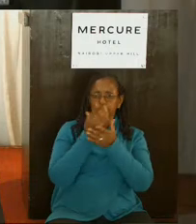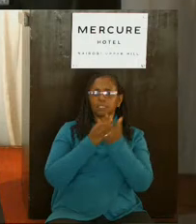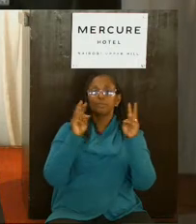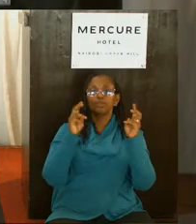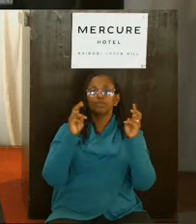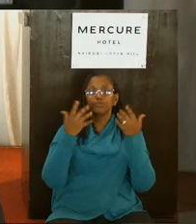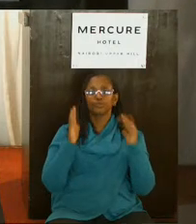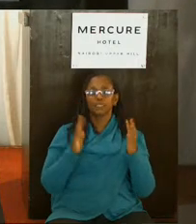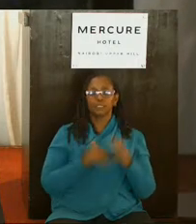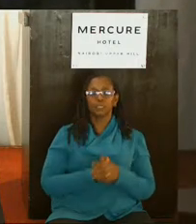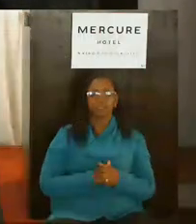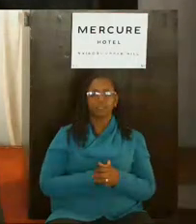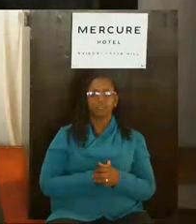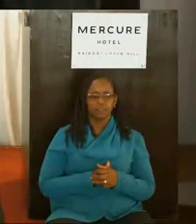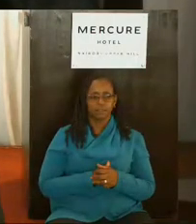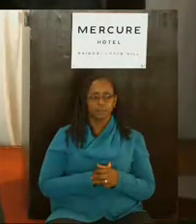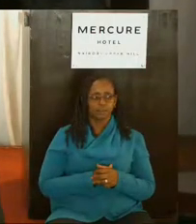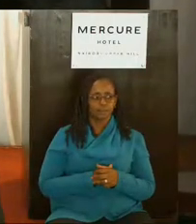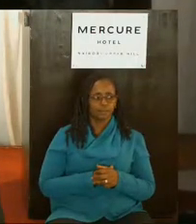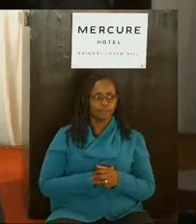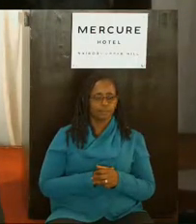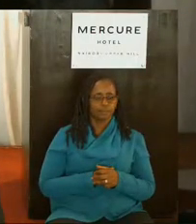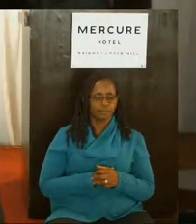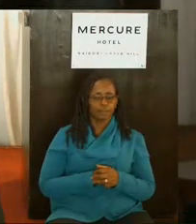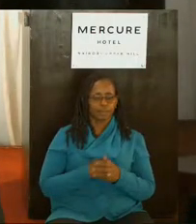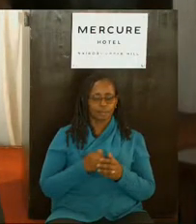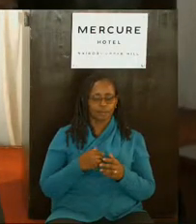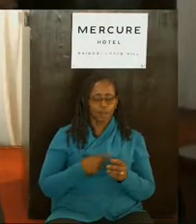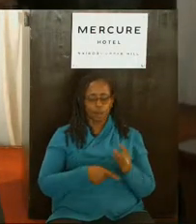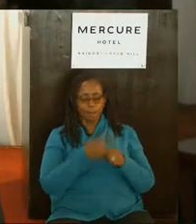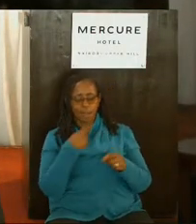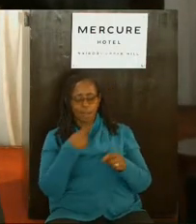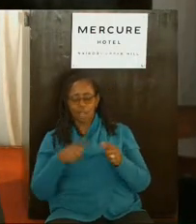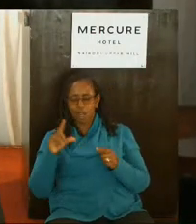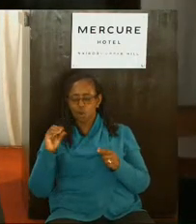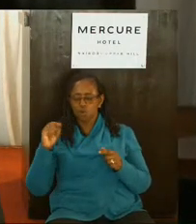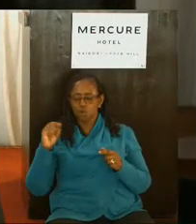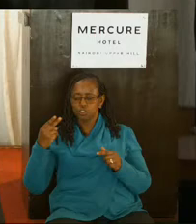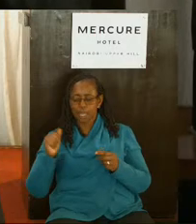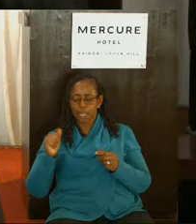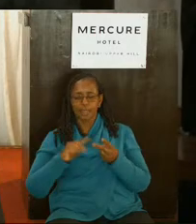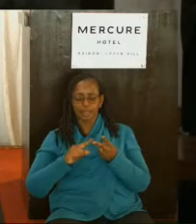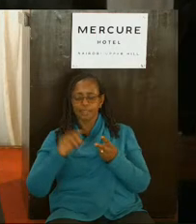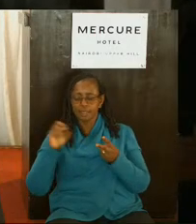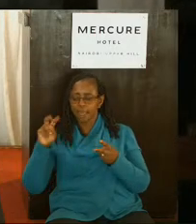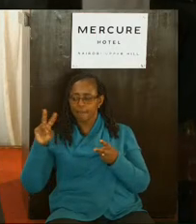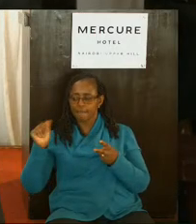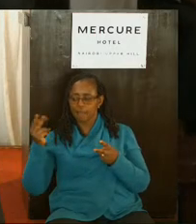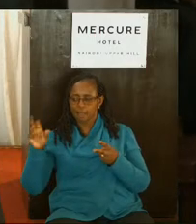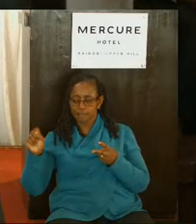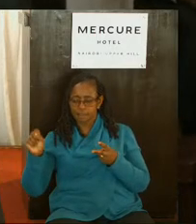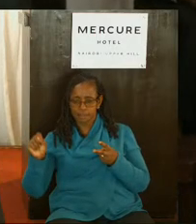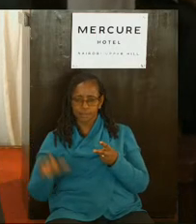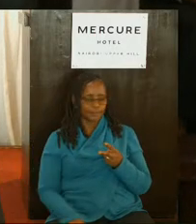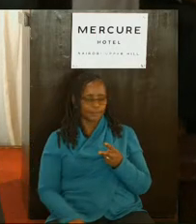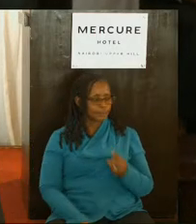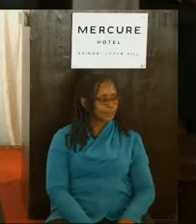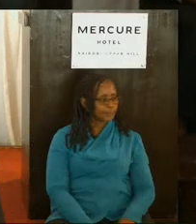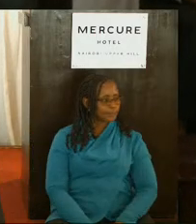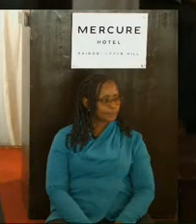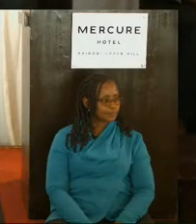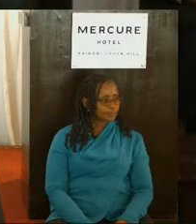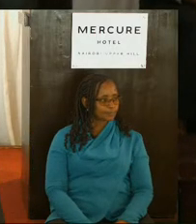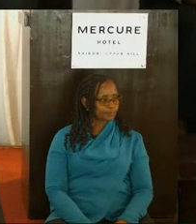to you locha and then Evans as well as we we continue this